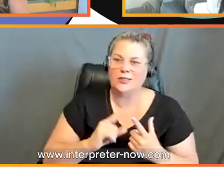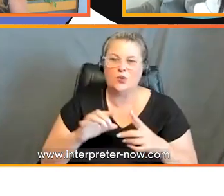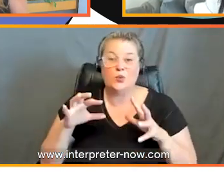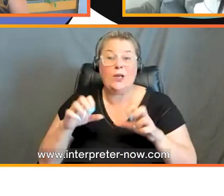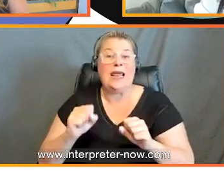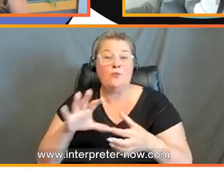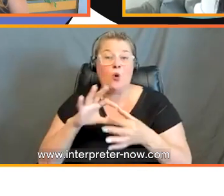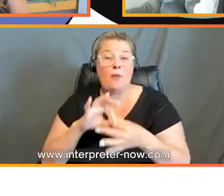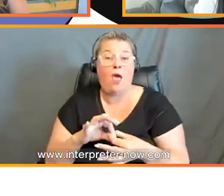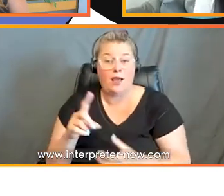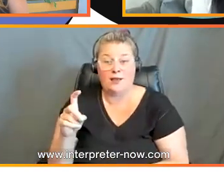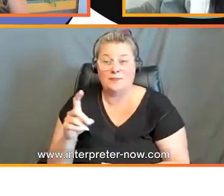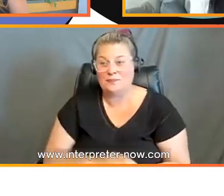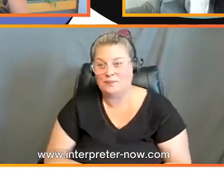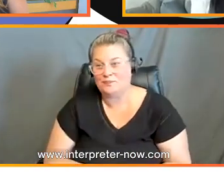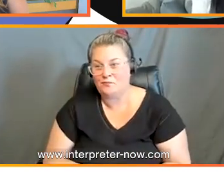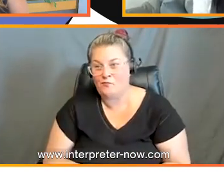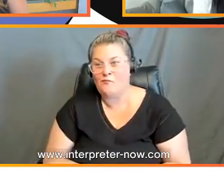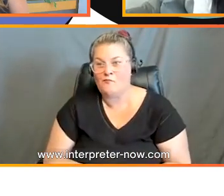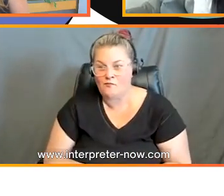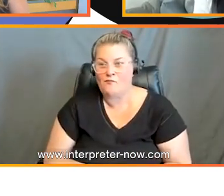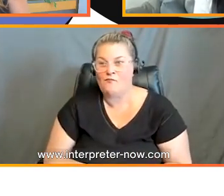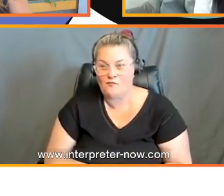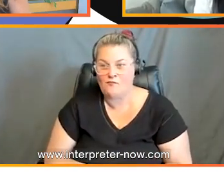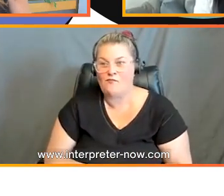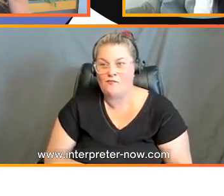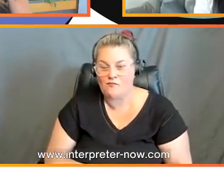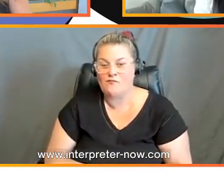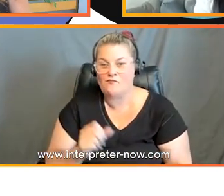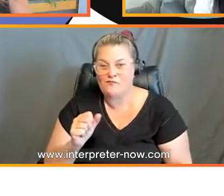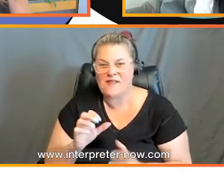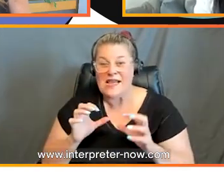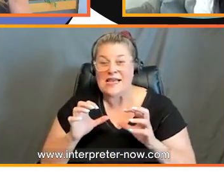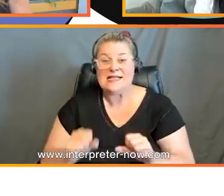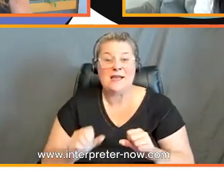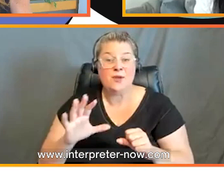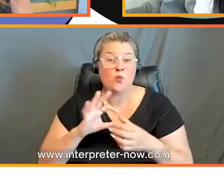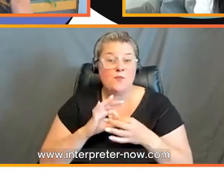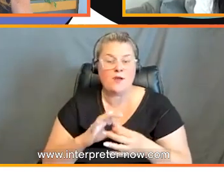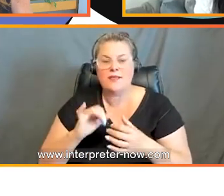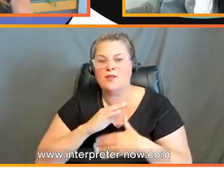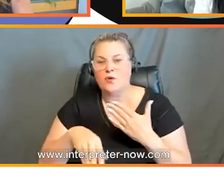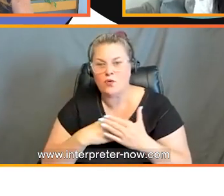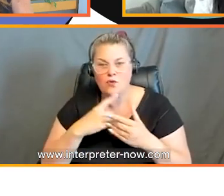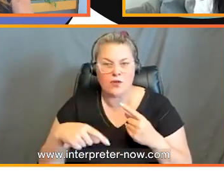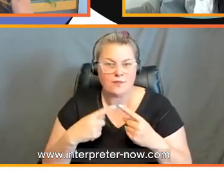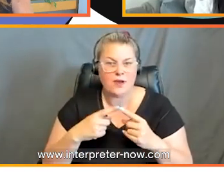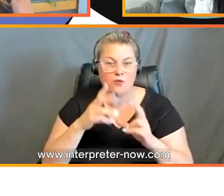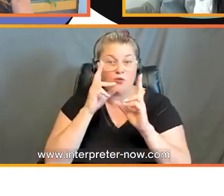Yes. So claiming your belonging is all about honoring